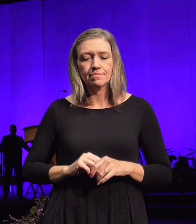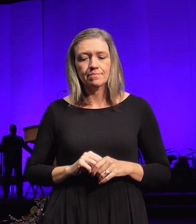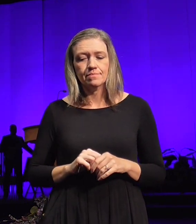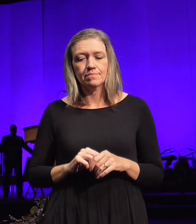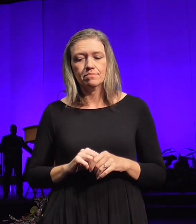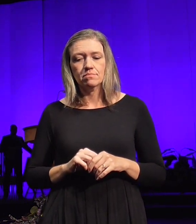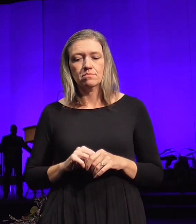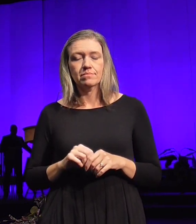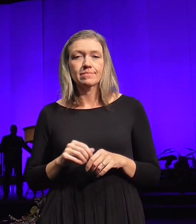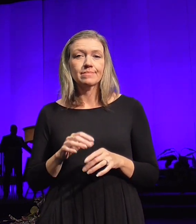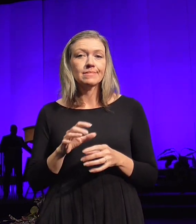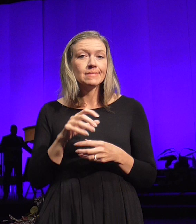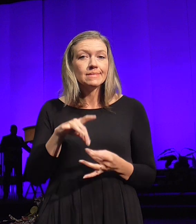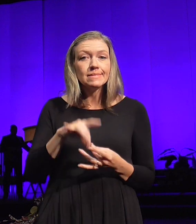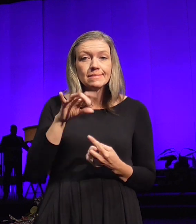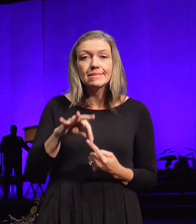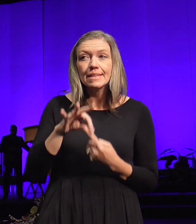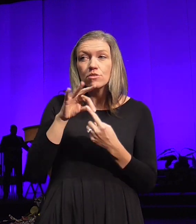through sacred circles,